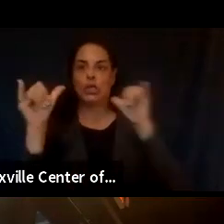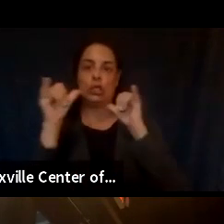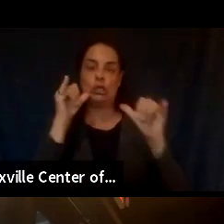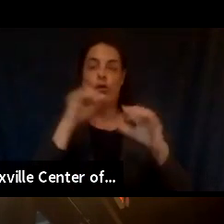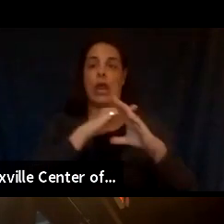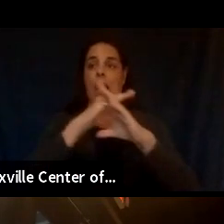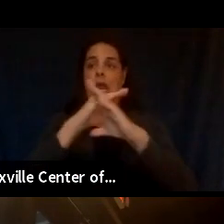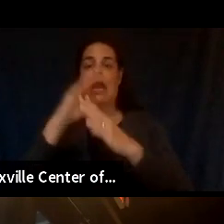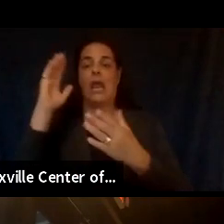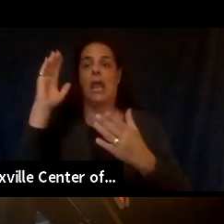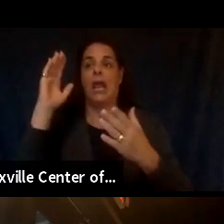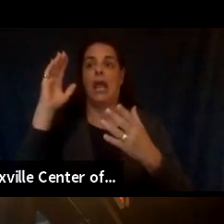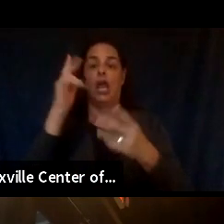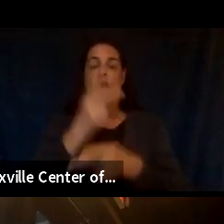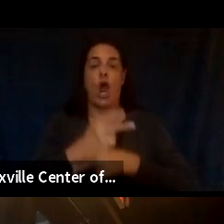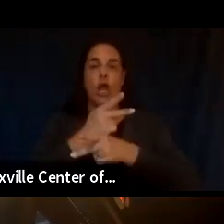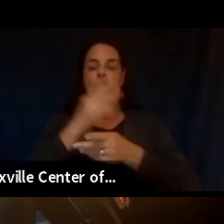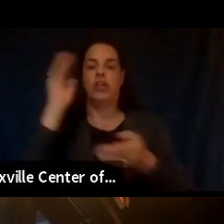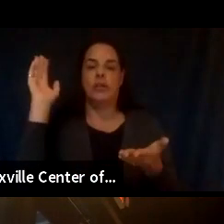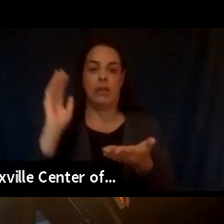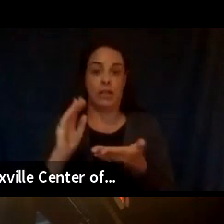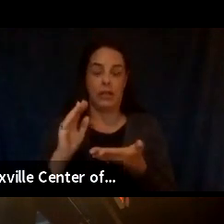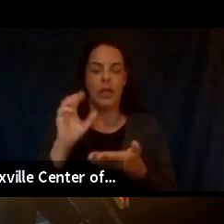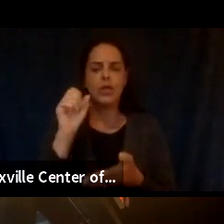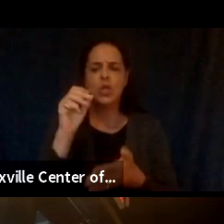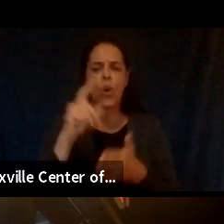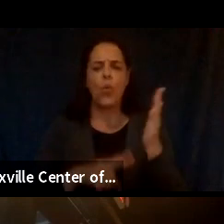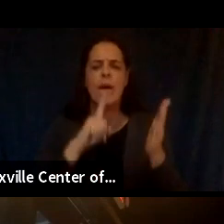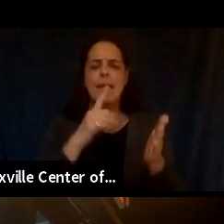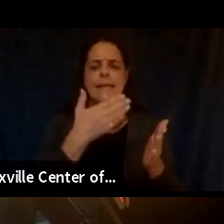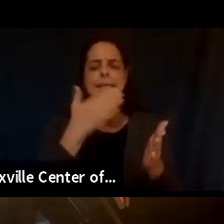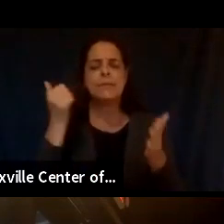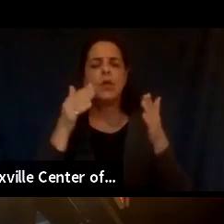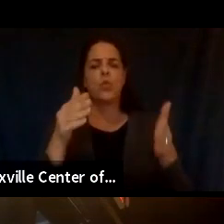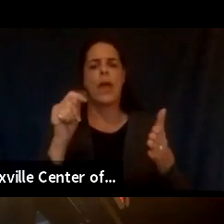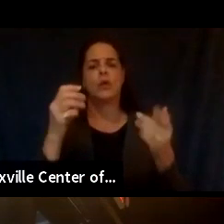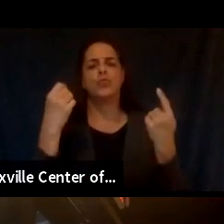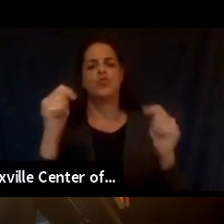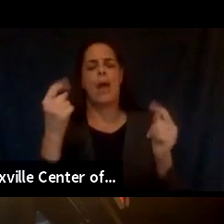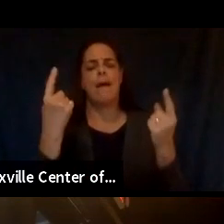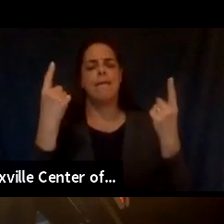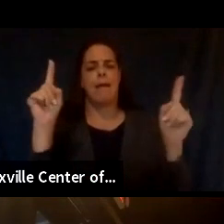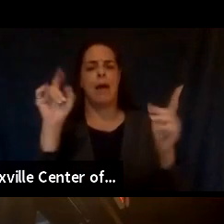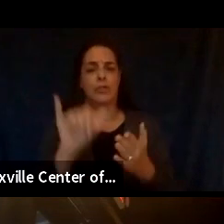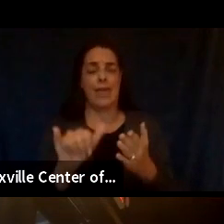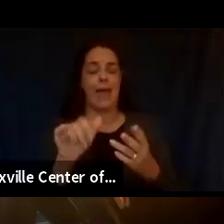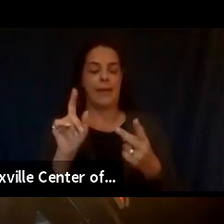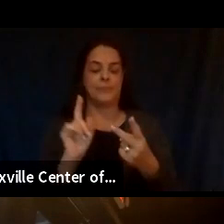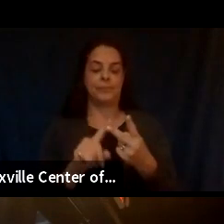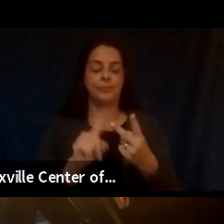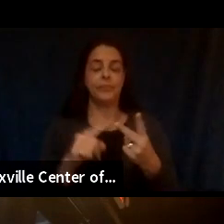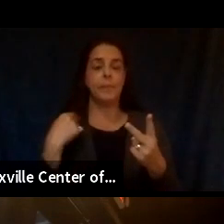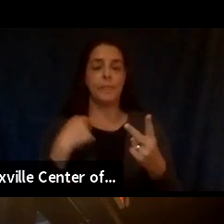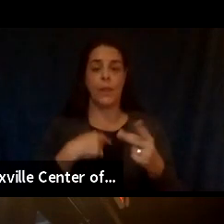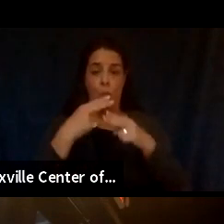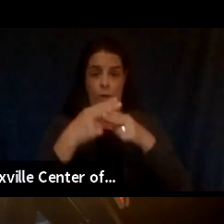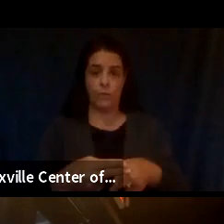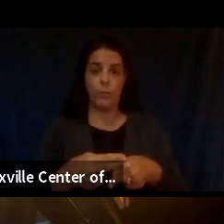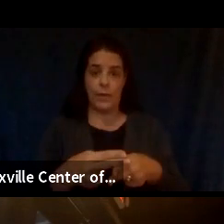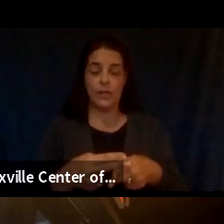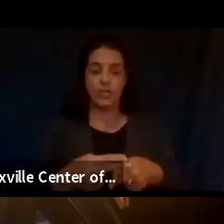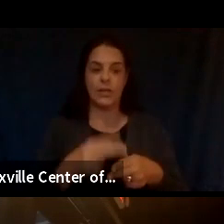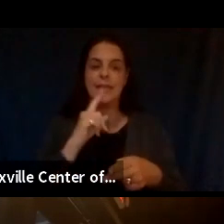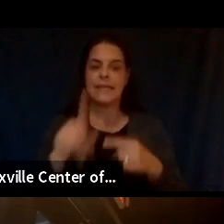And so, you know, what is the best way to try to accomplish that? The second thing we've mentioned in this conversation is